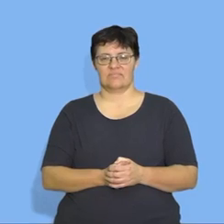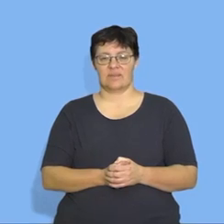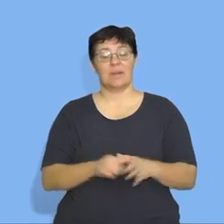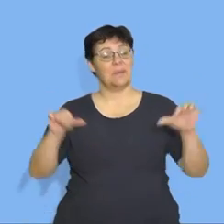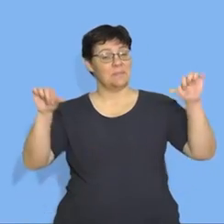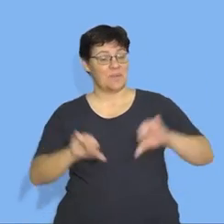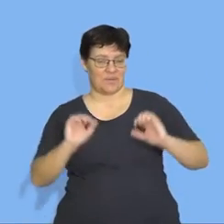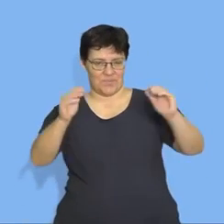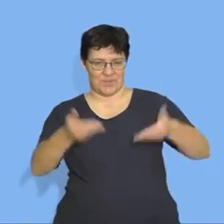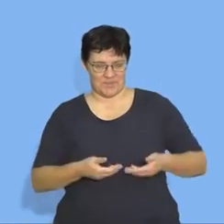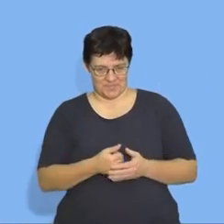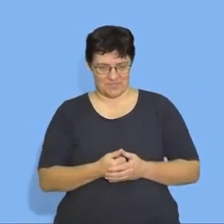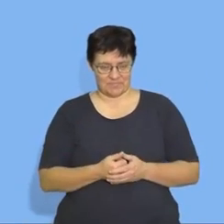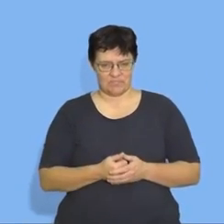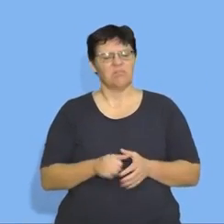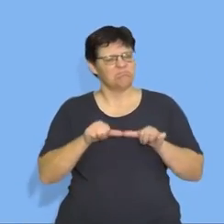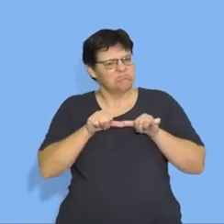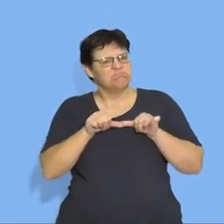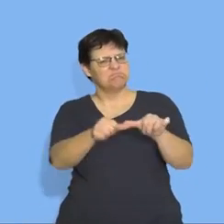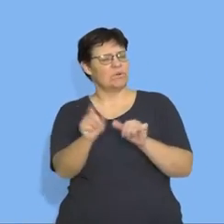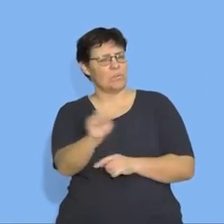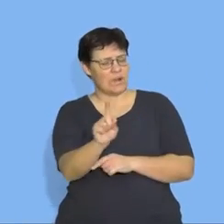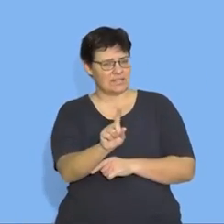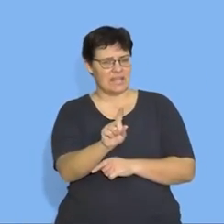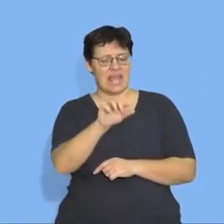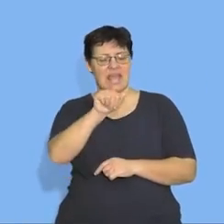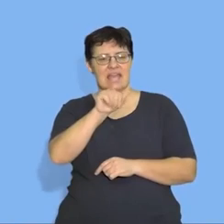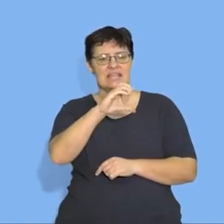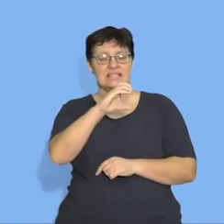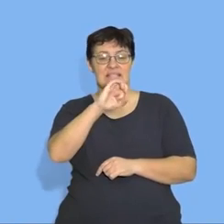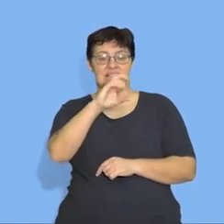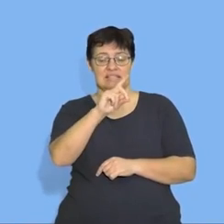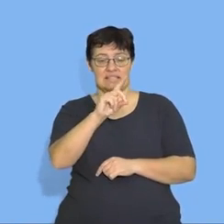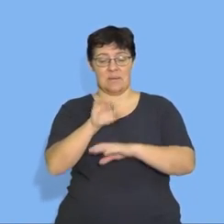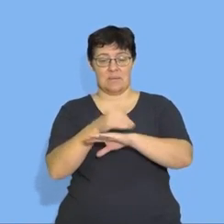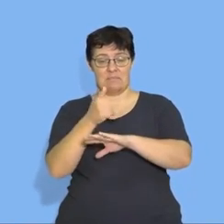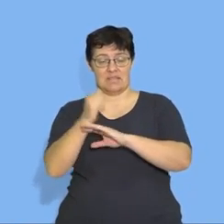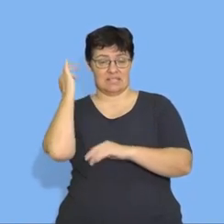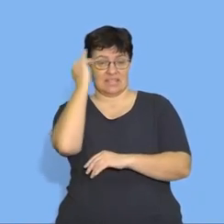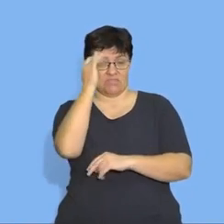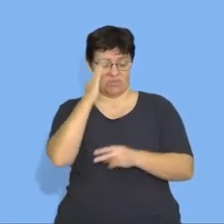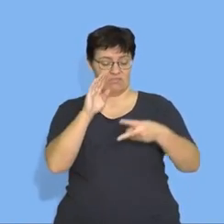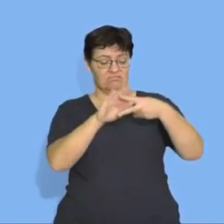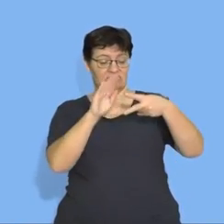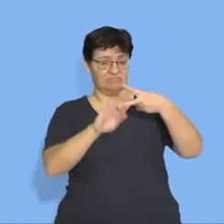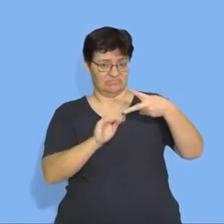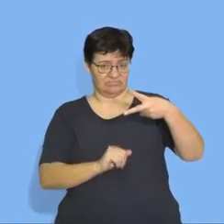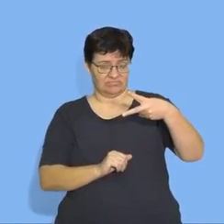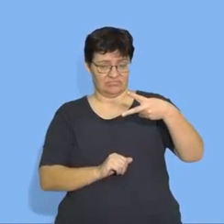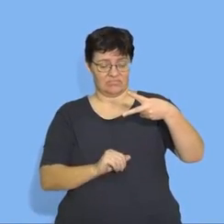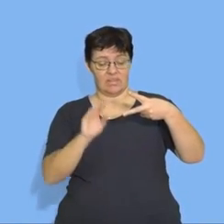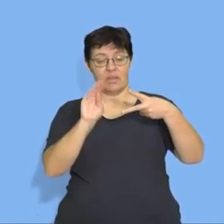Welcome back to our session. We're still talking about the acid-base theories. So the two theories that we are now familiar with is